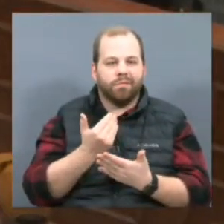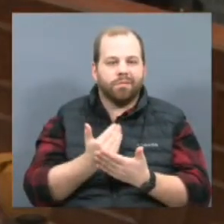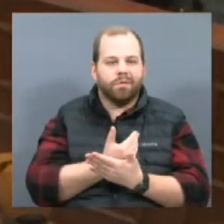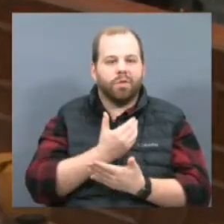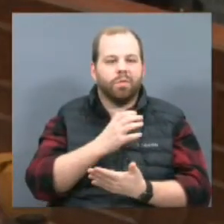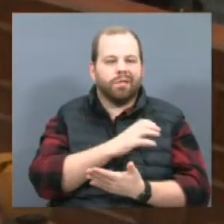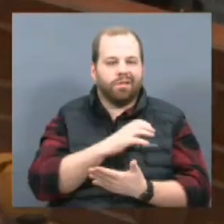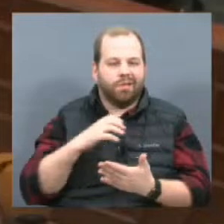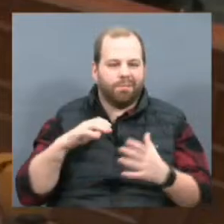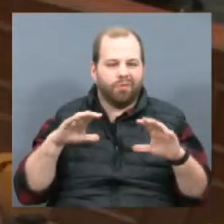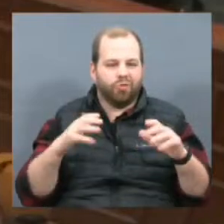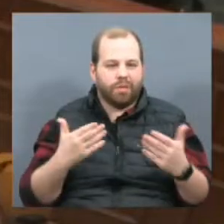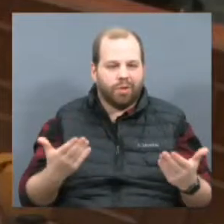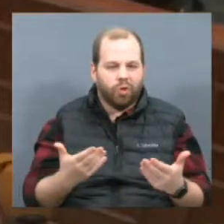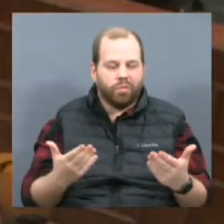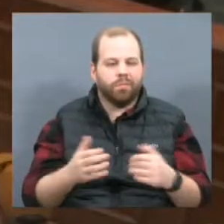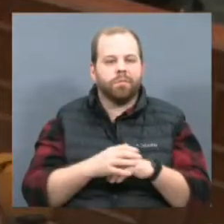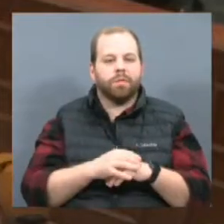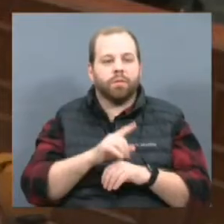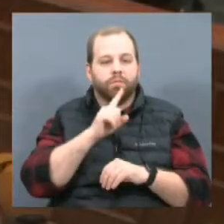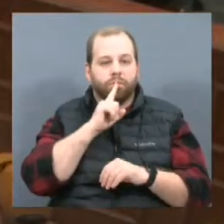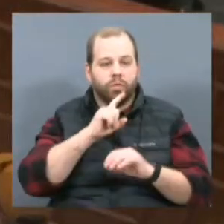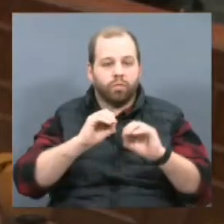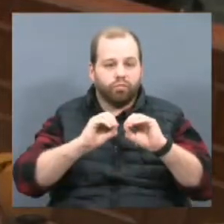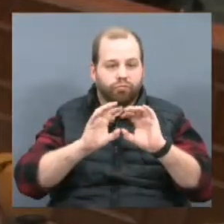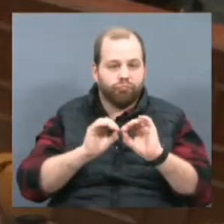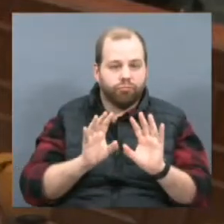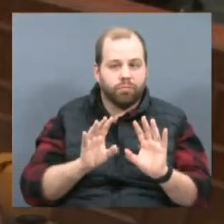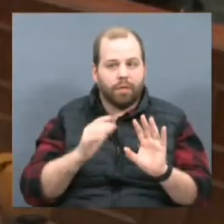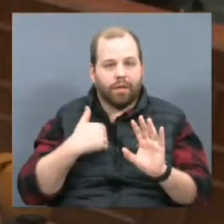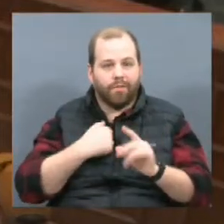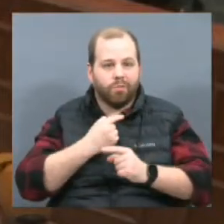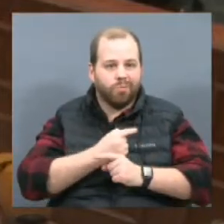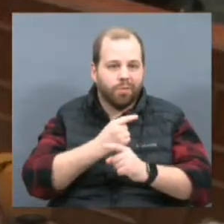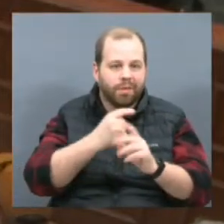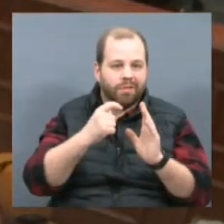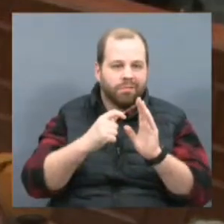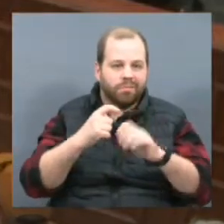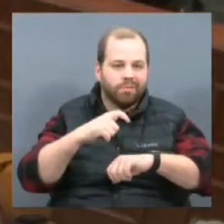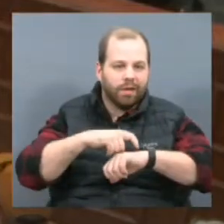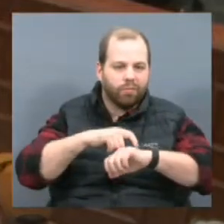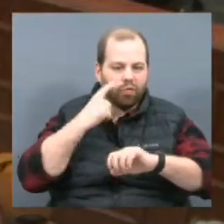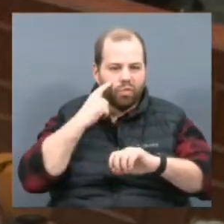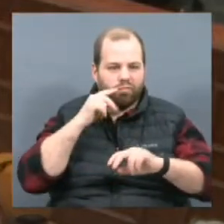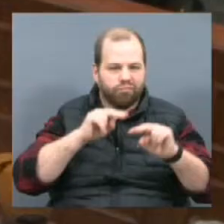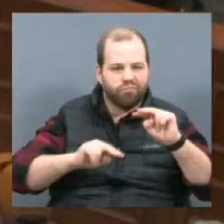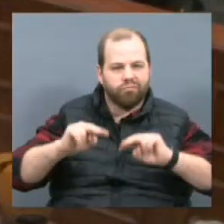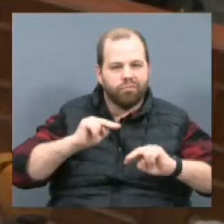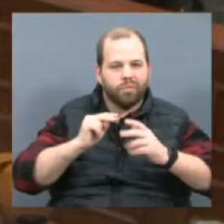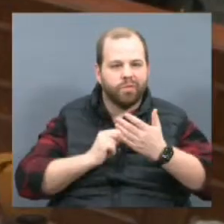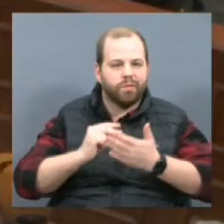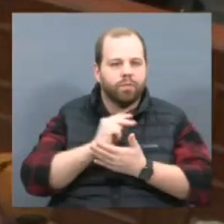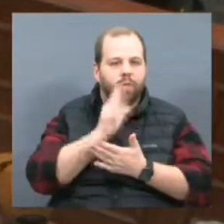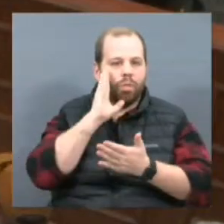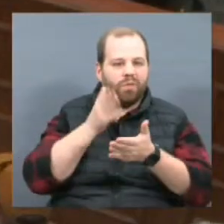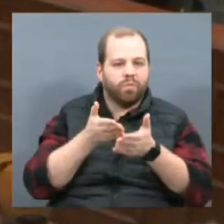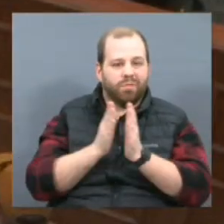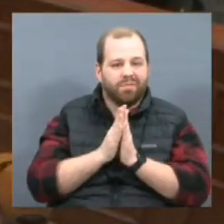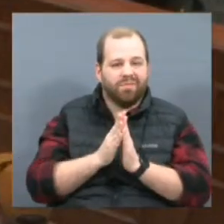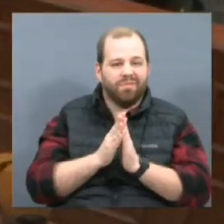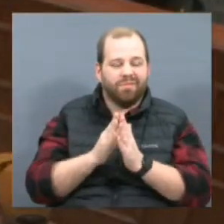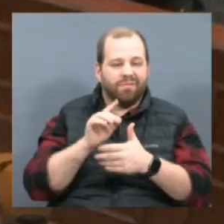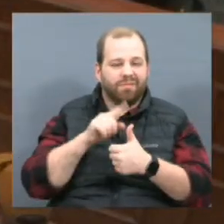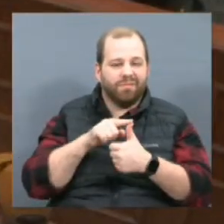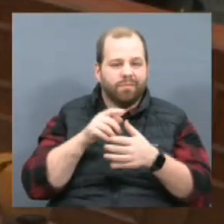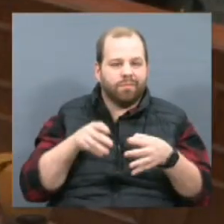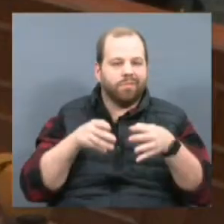commissioners on staff, and to make sure that all commissioners have the appropriate time to review. So we're going to request deferral until